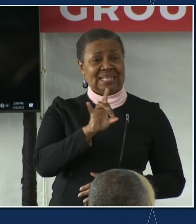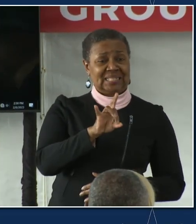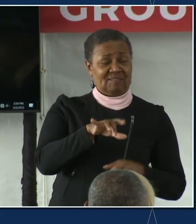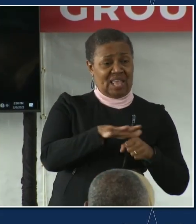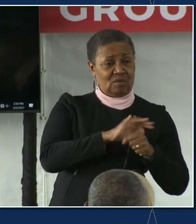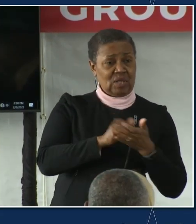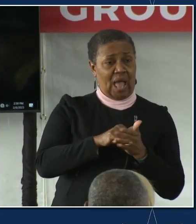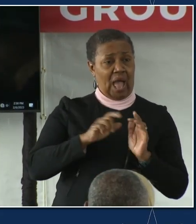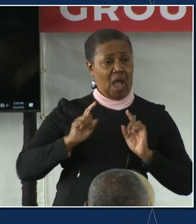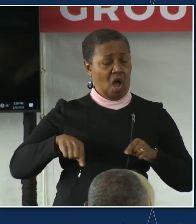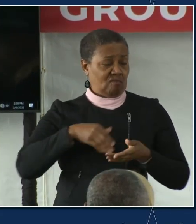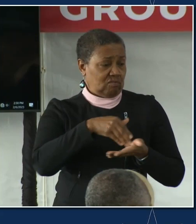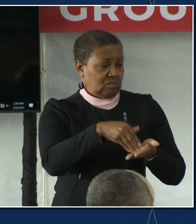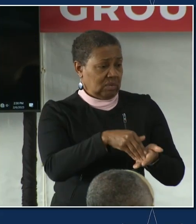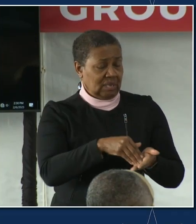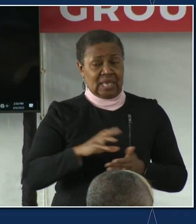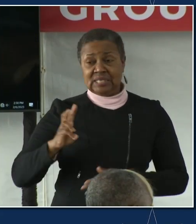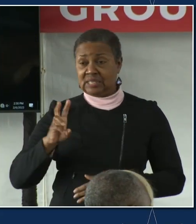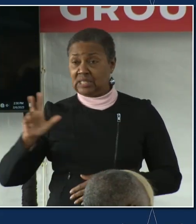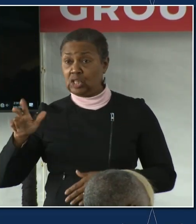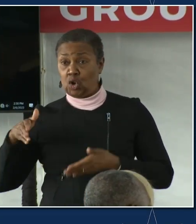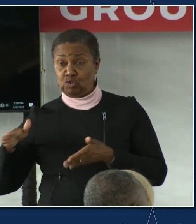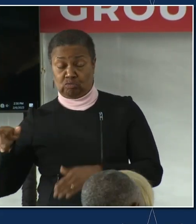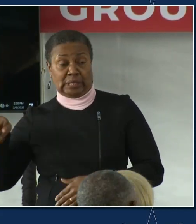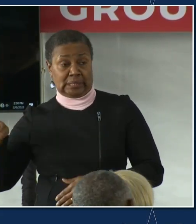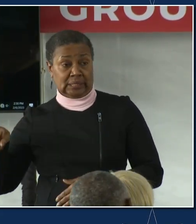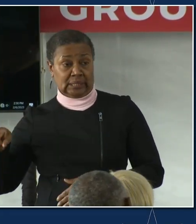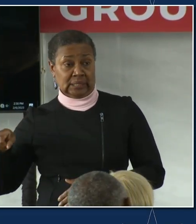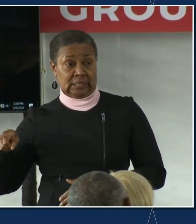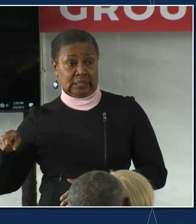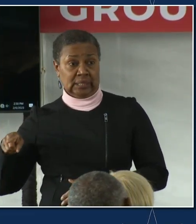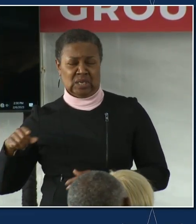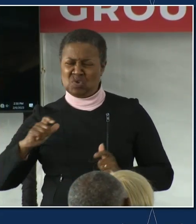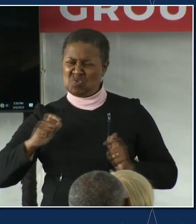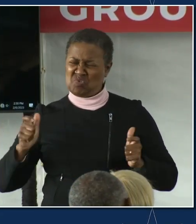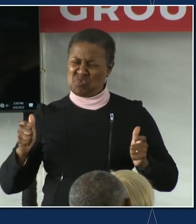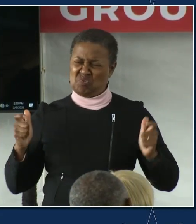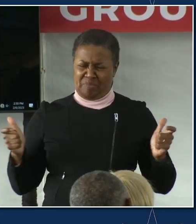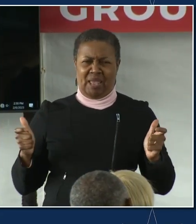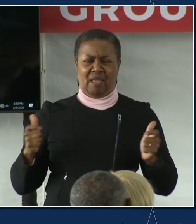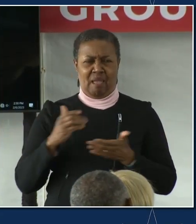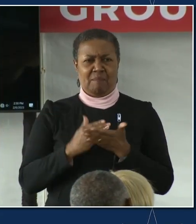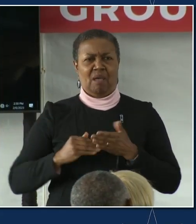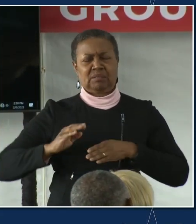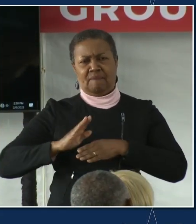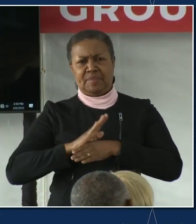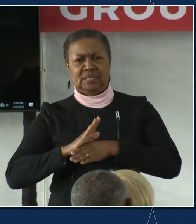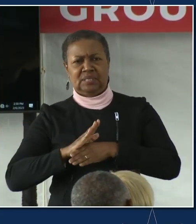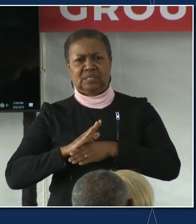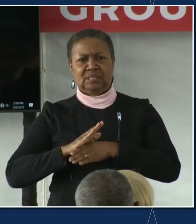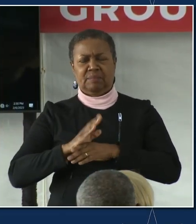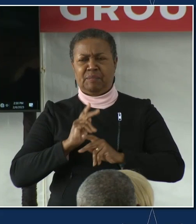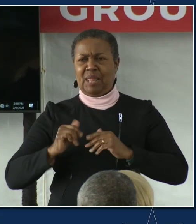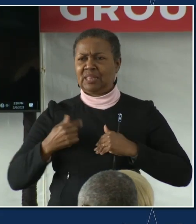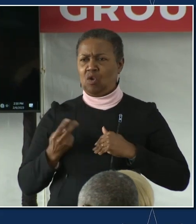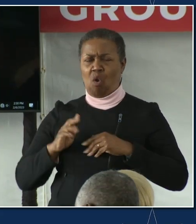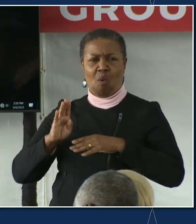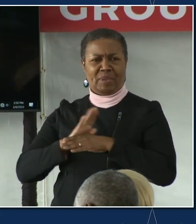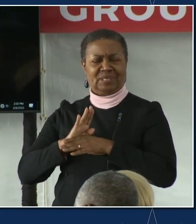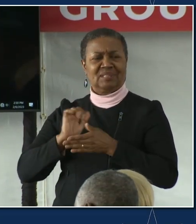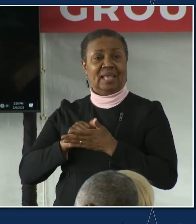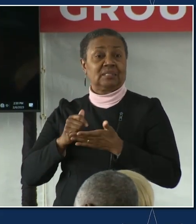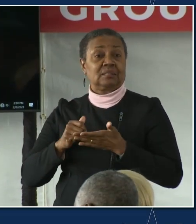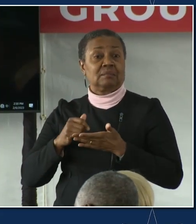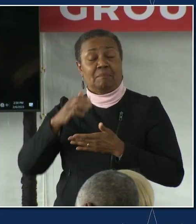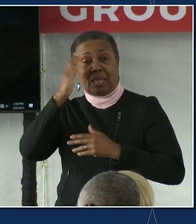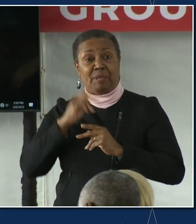where I frequented, 63rd Street, were meccas of enterprise and entrepreneurship. That's really